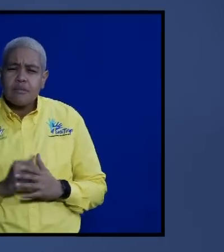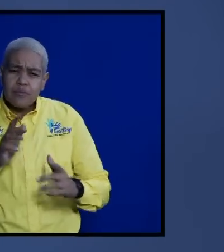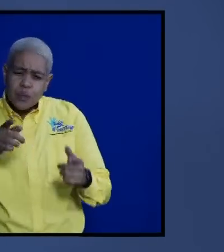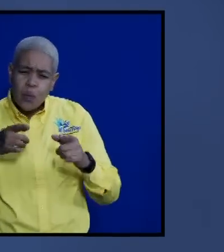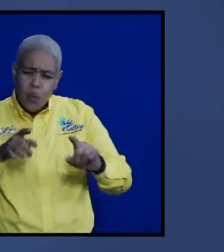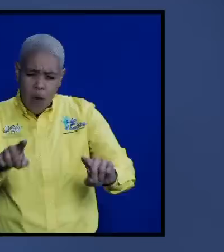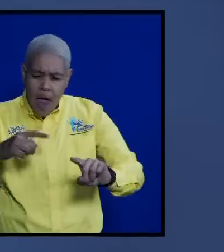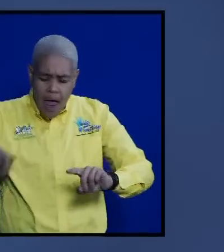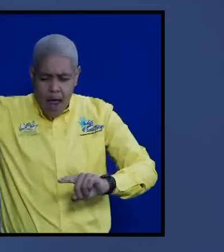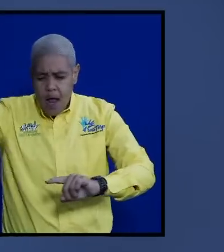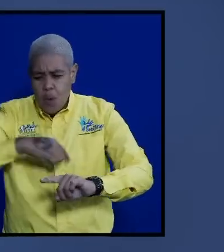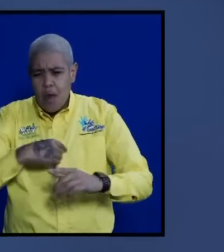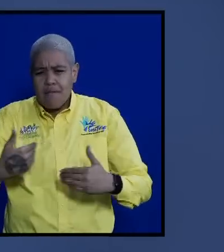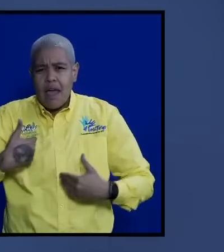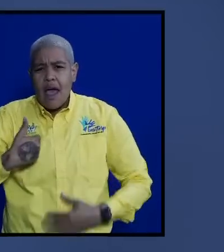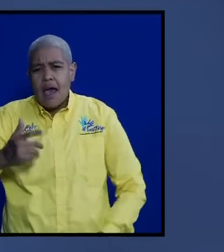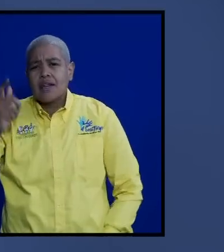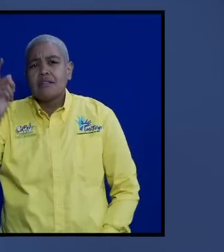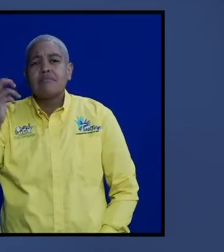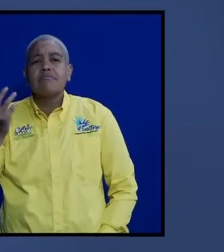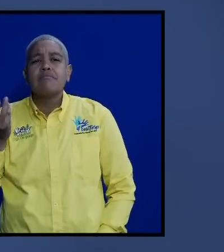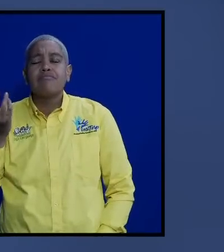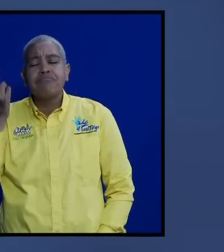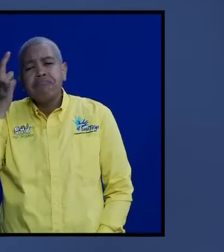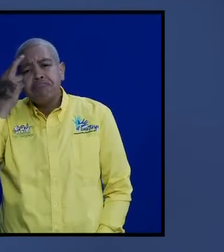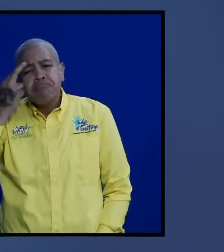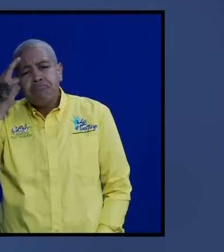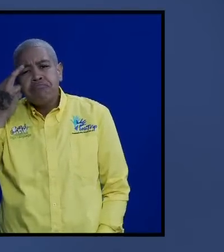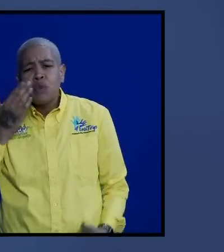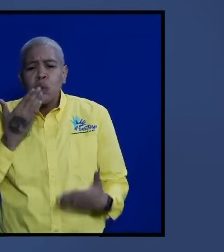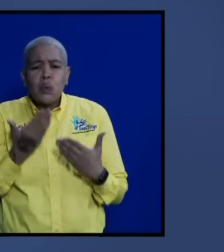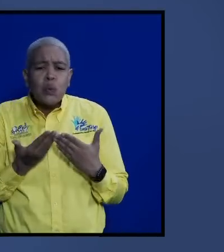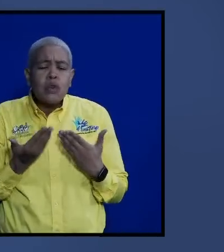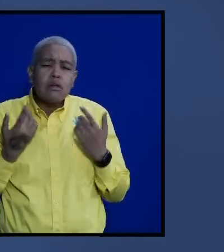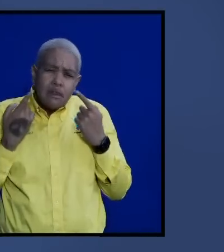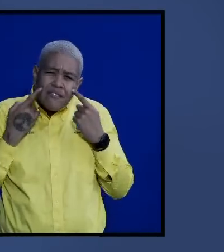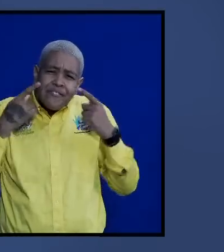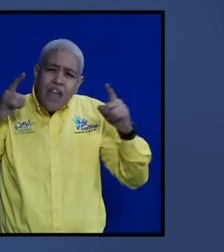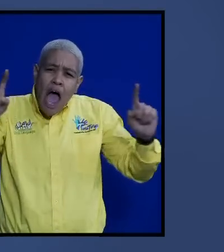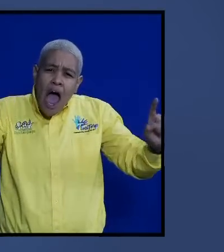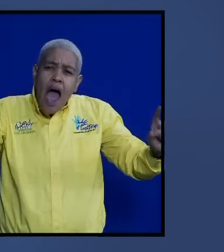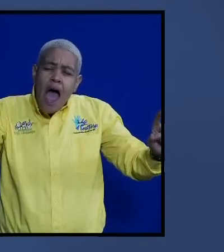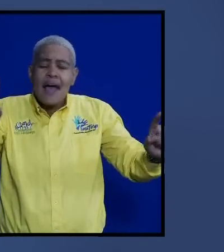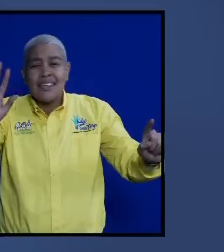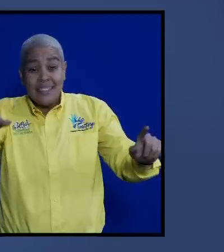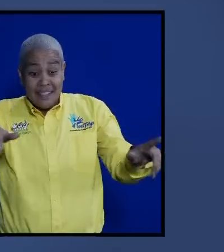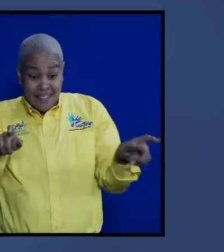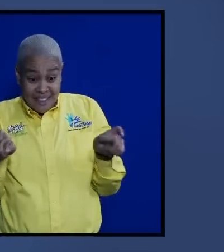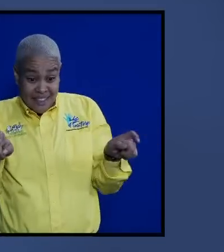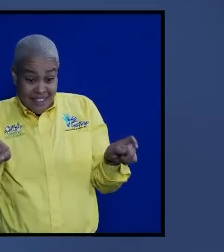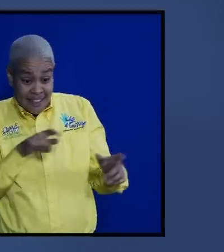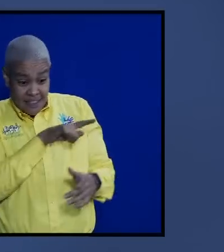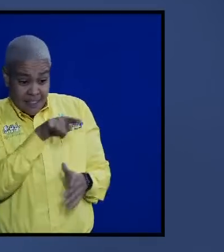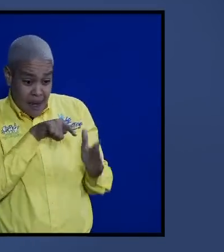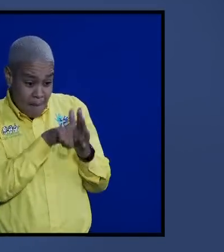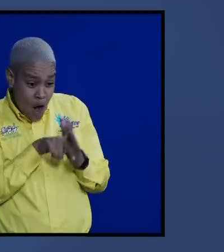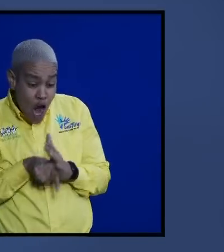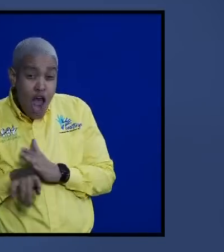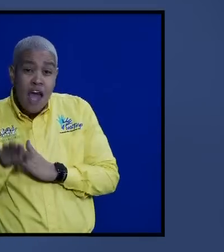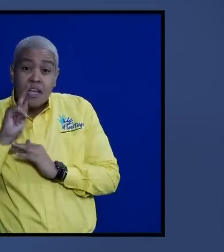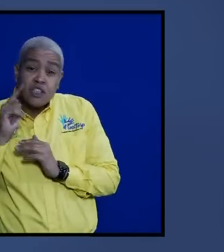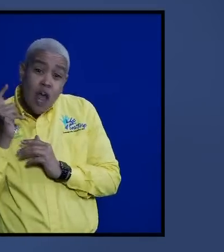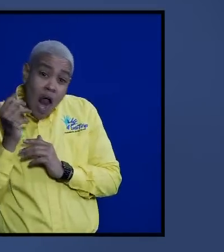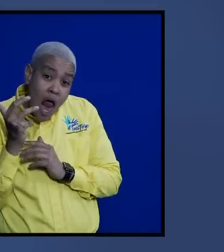have had reasonable success in controlling the number of murders leading up